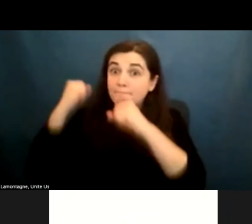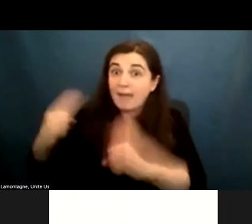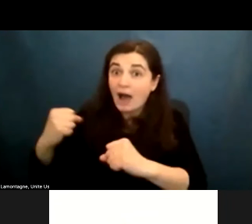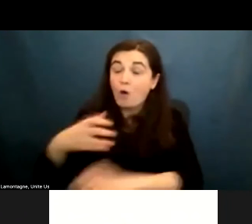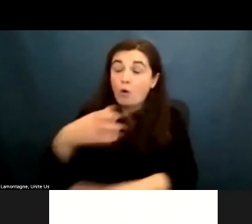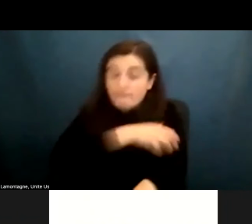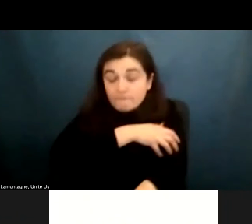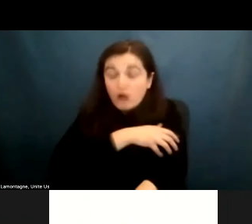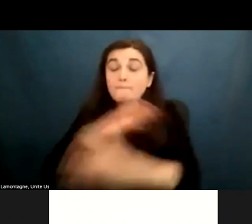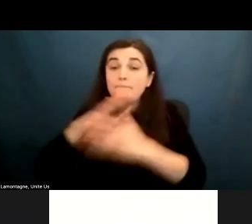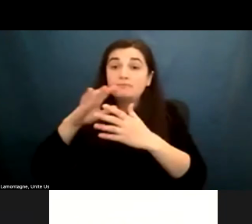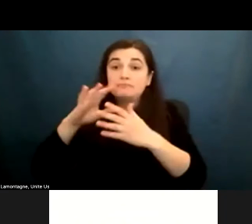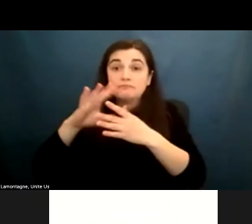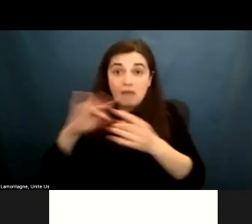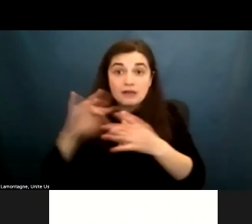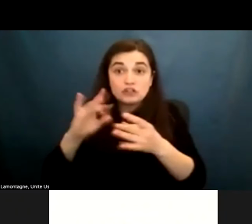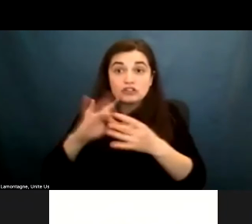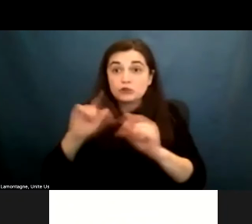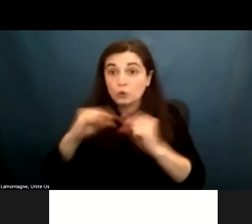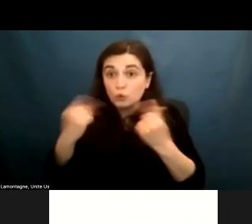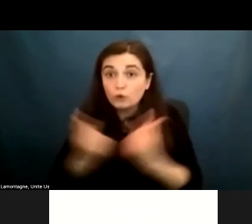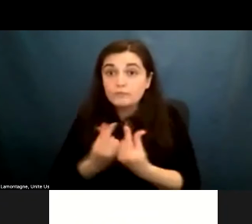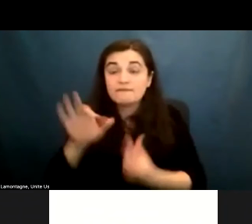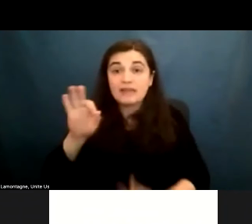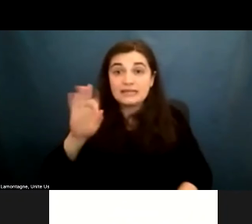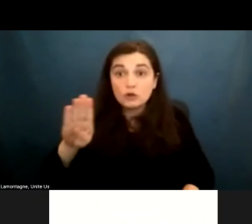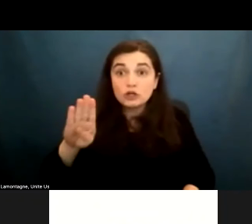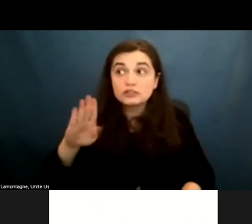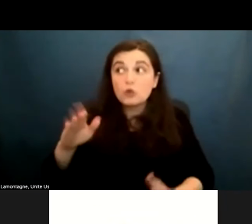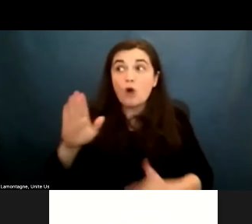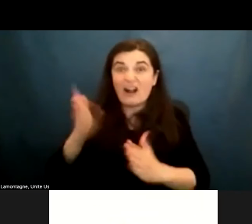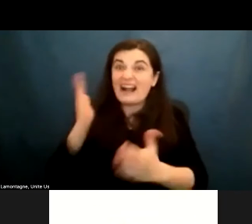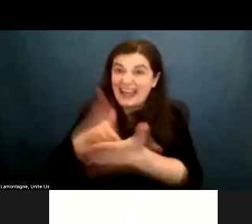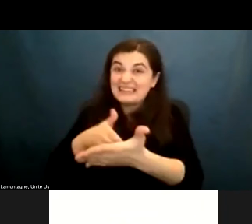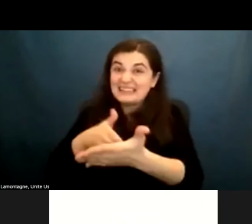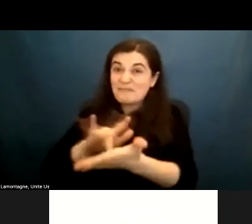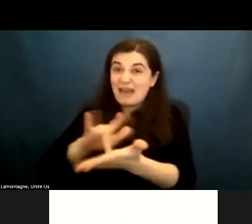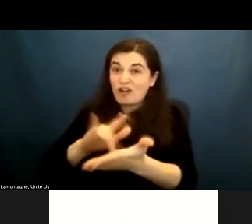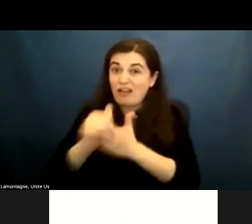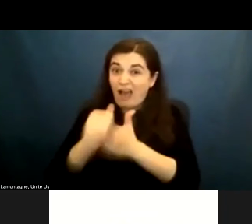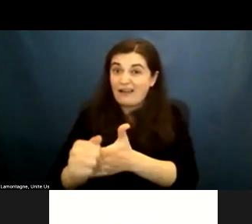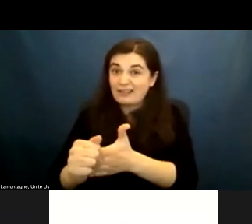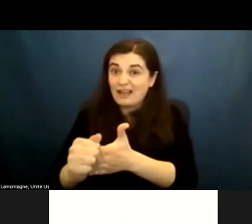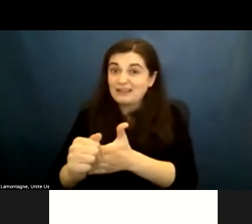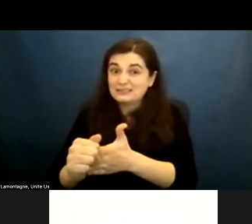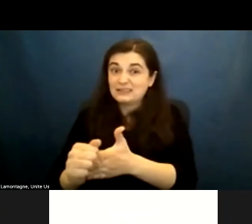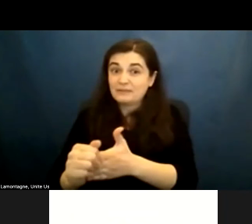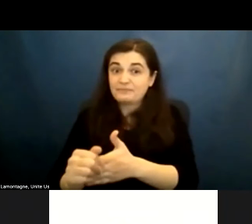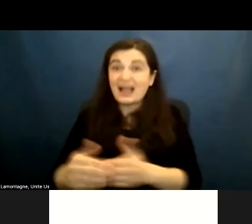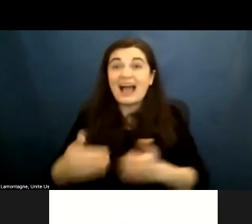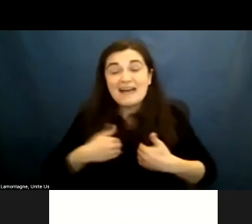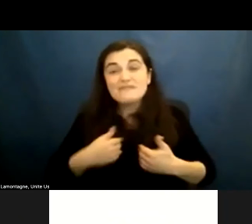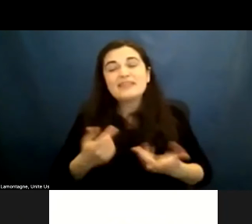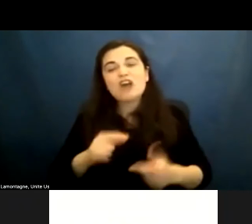sharing information that may go against established medical guidelines. I mean, I have a great friend who's a Harvard trained attorney. I mean, she's one of the